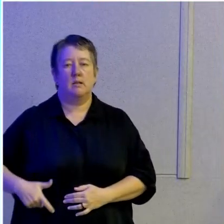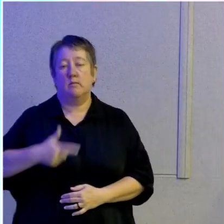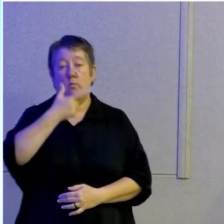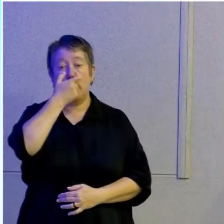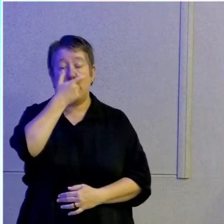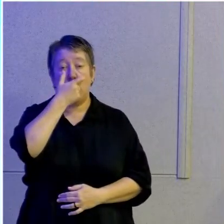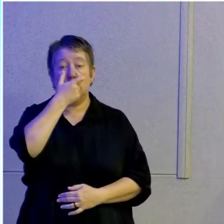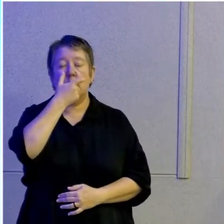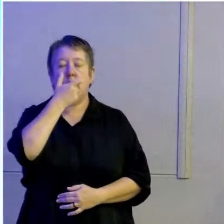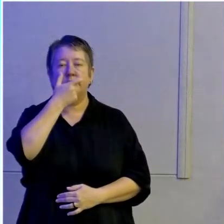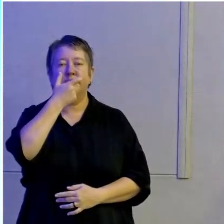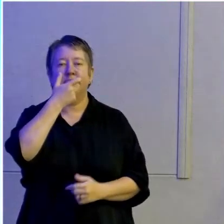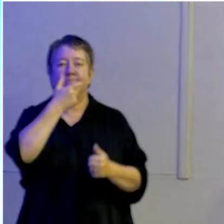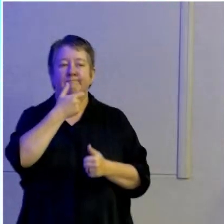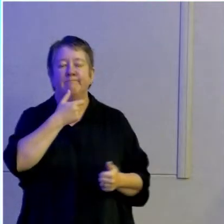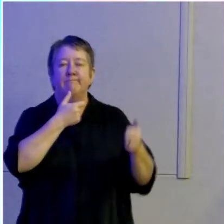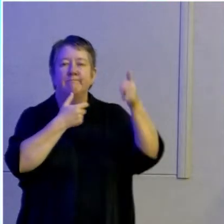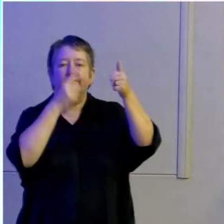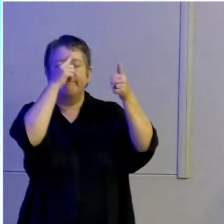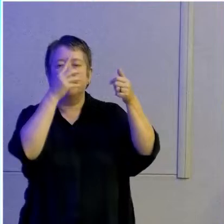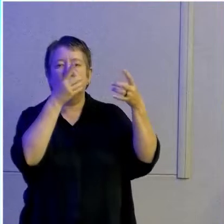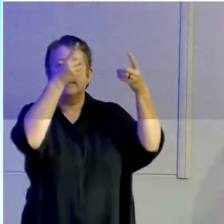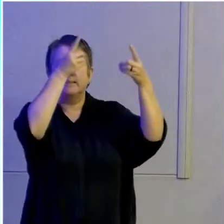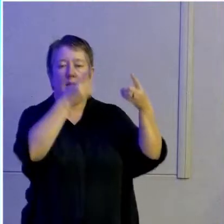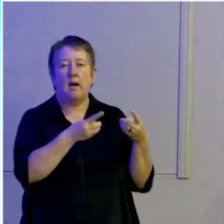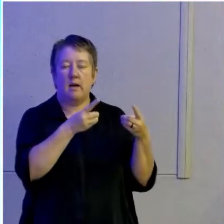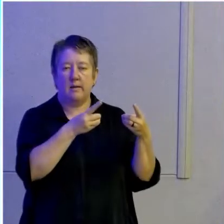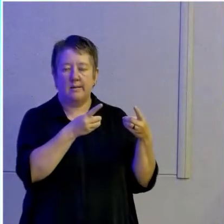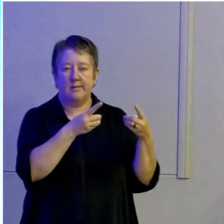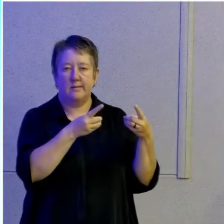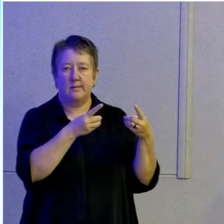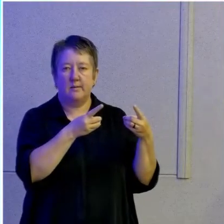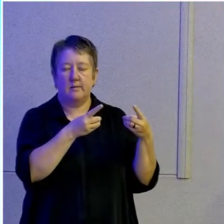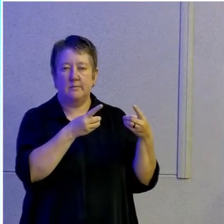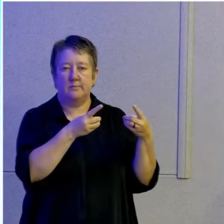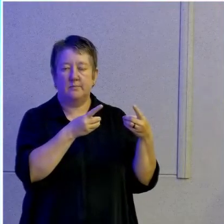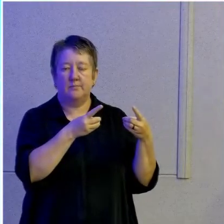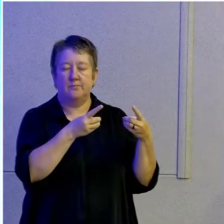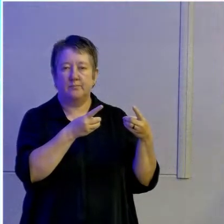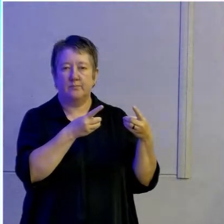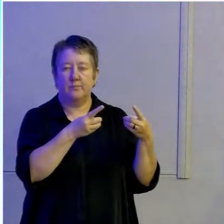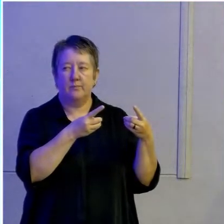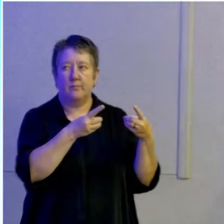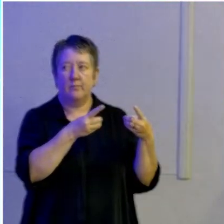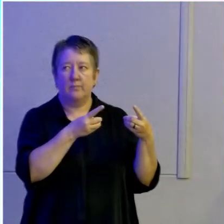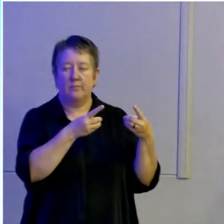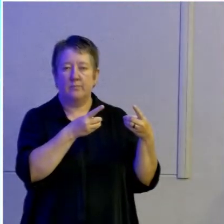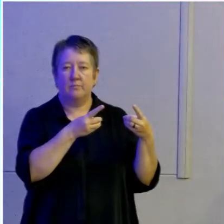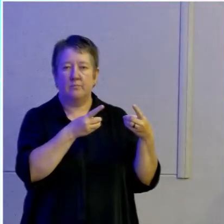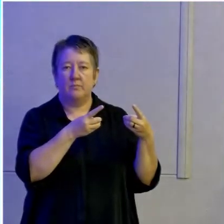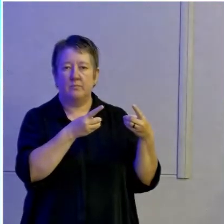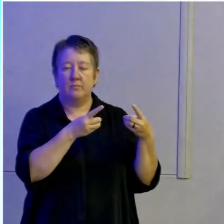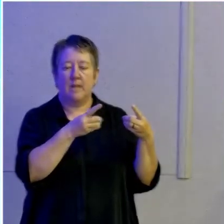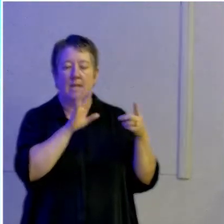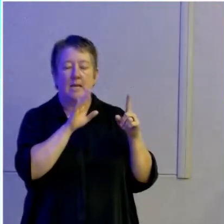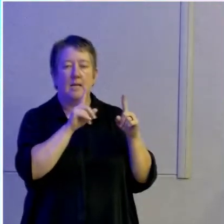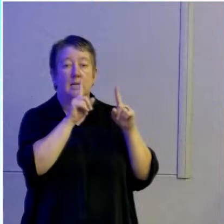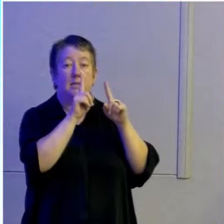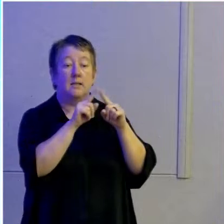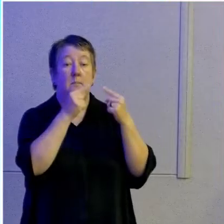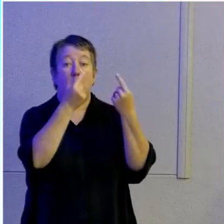that we need to de-link the STI from DHET.